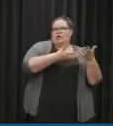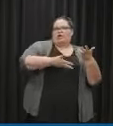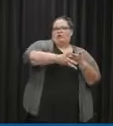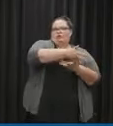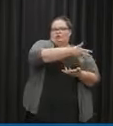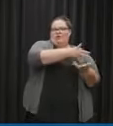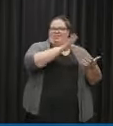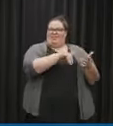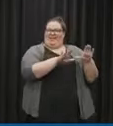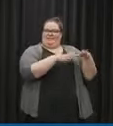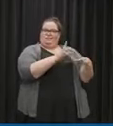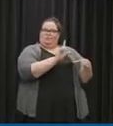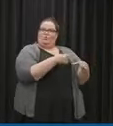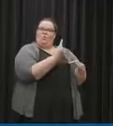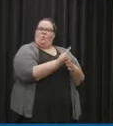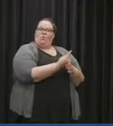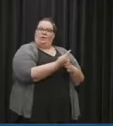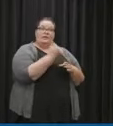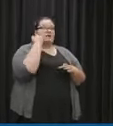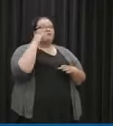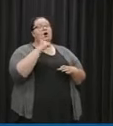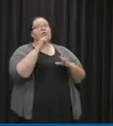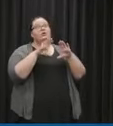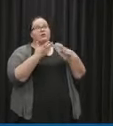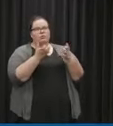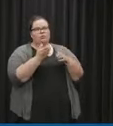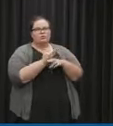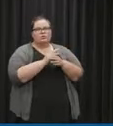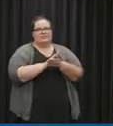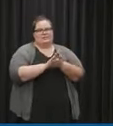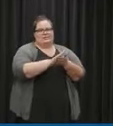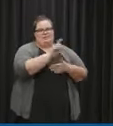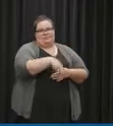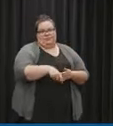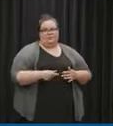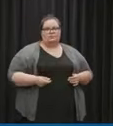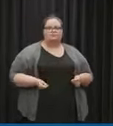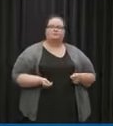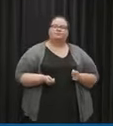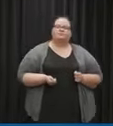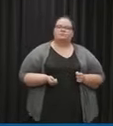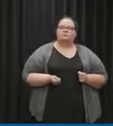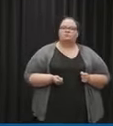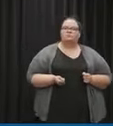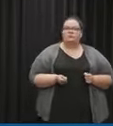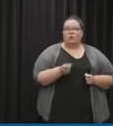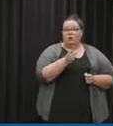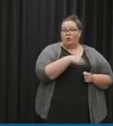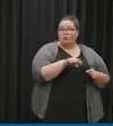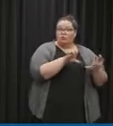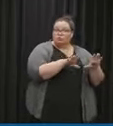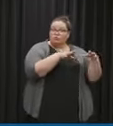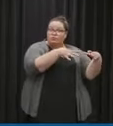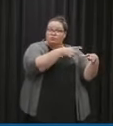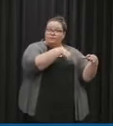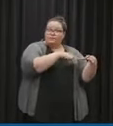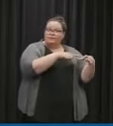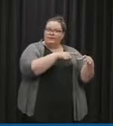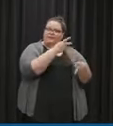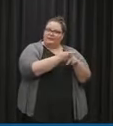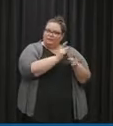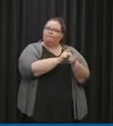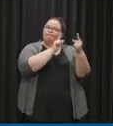during and in this class grouping. As in the classroom groupings, these students and these groups will have to